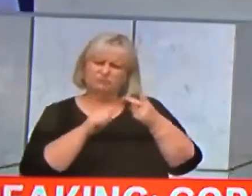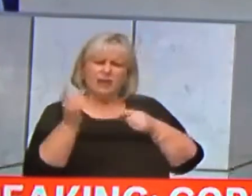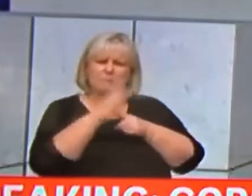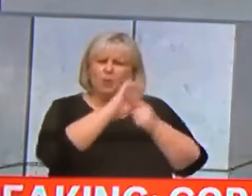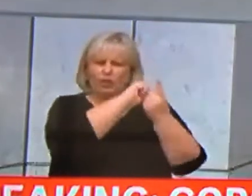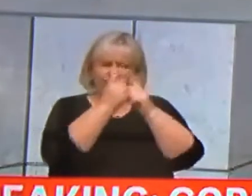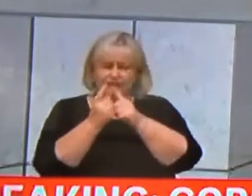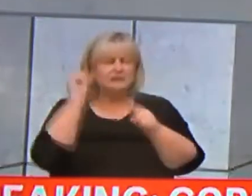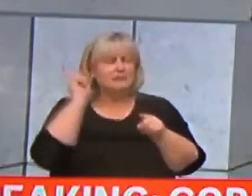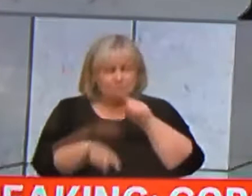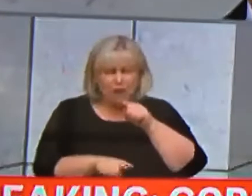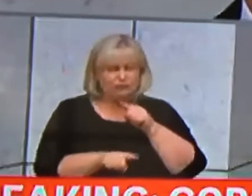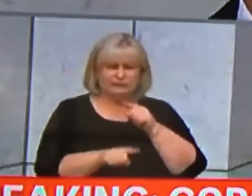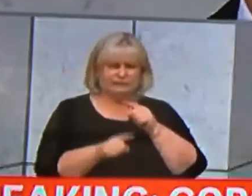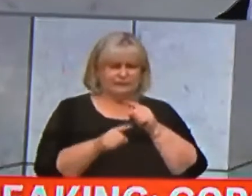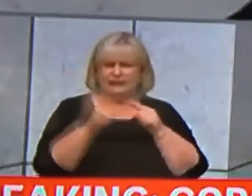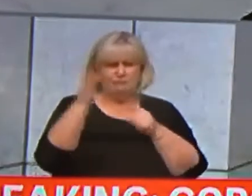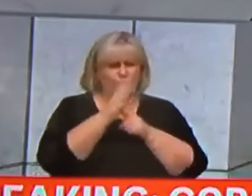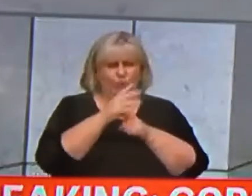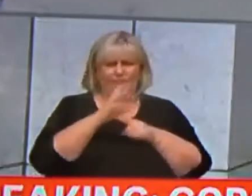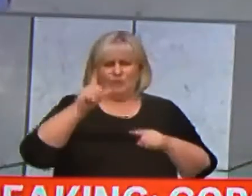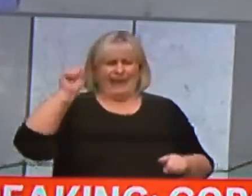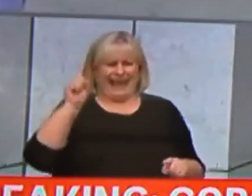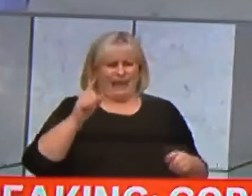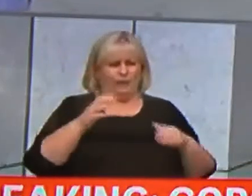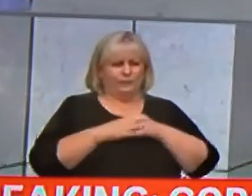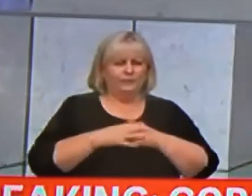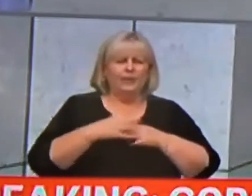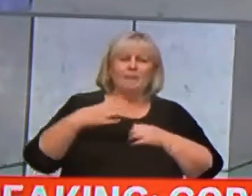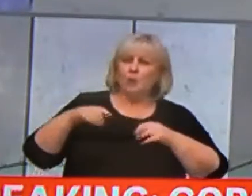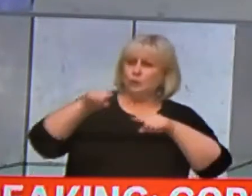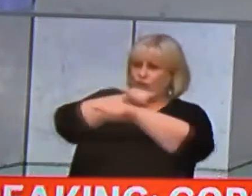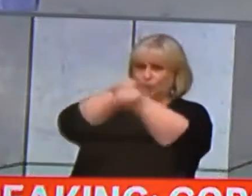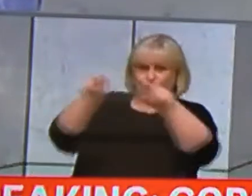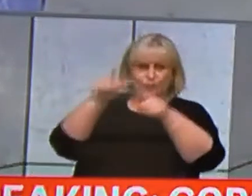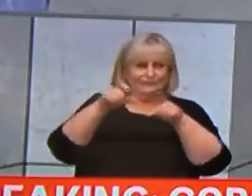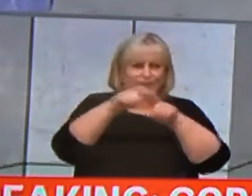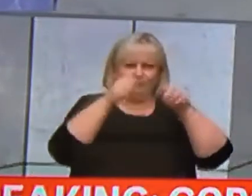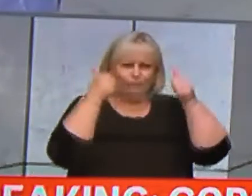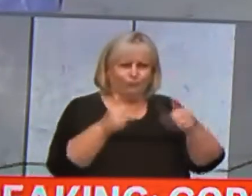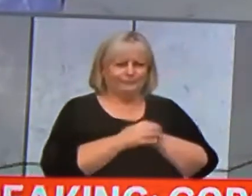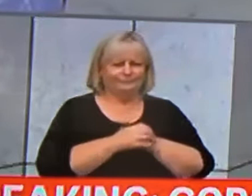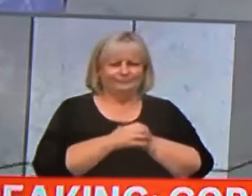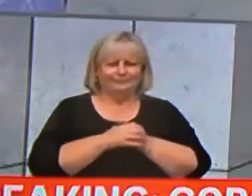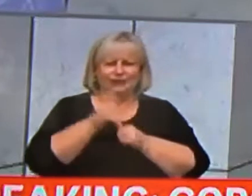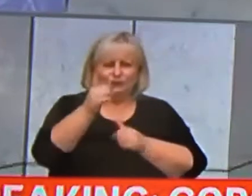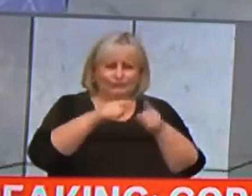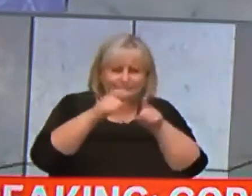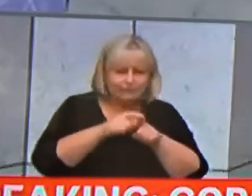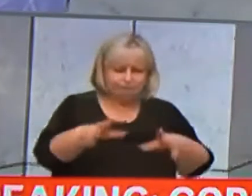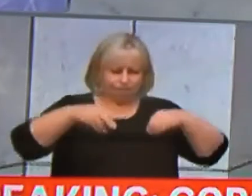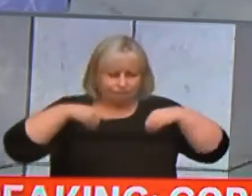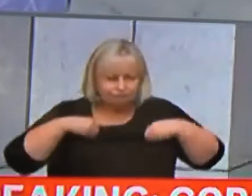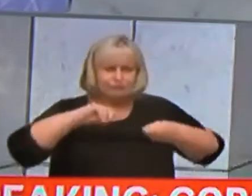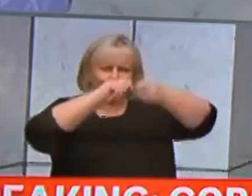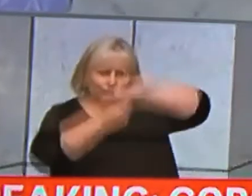actions are the most important we can take right now because of what you've done, Australia. By you getting on board with the changes that